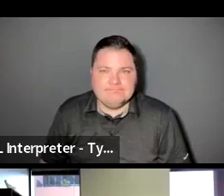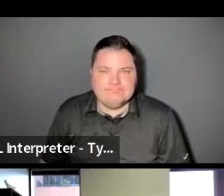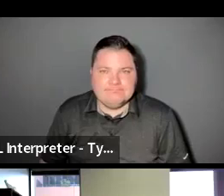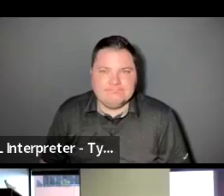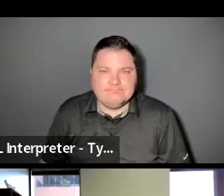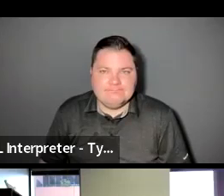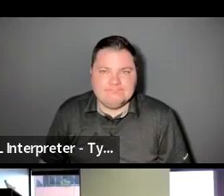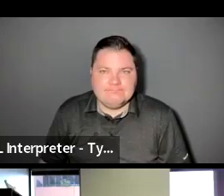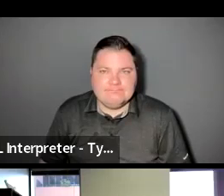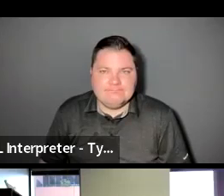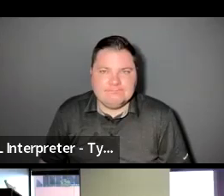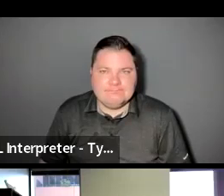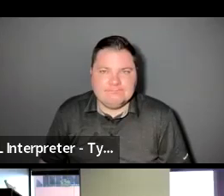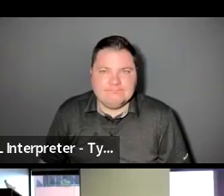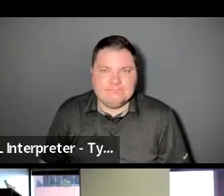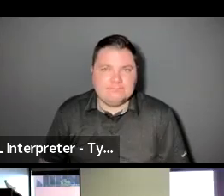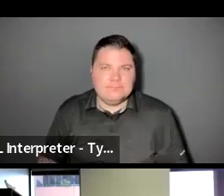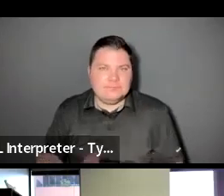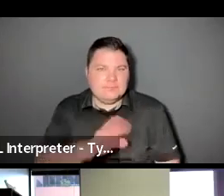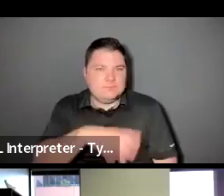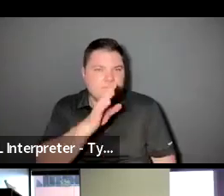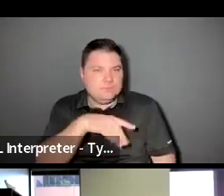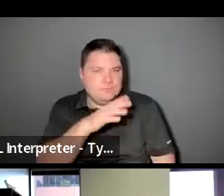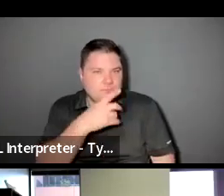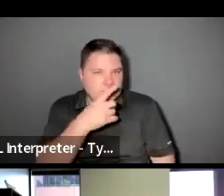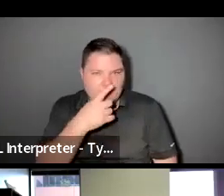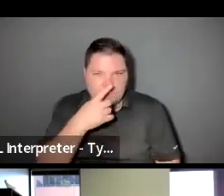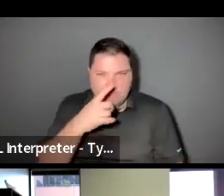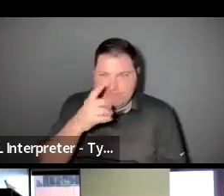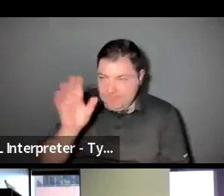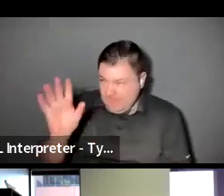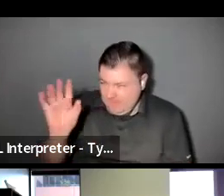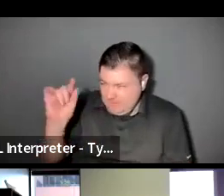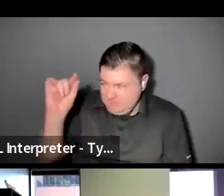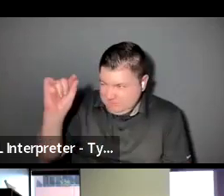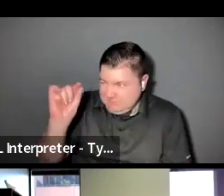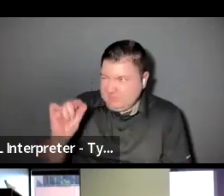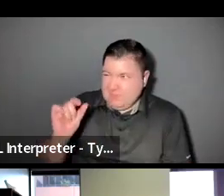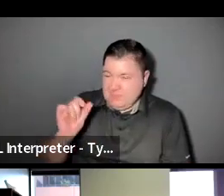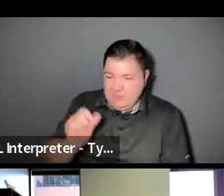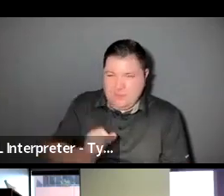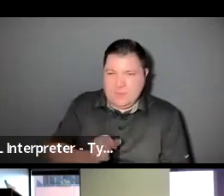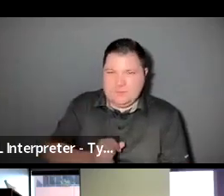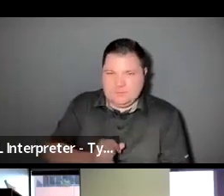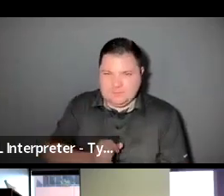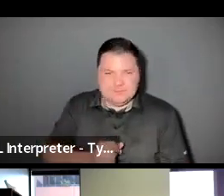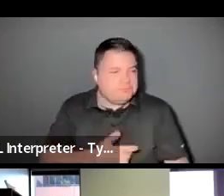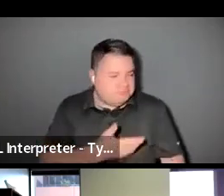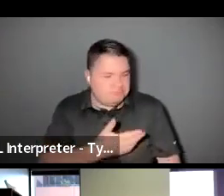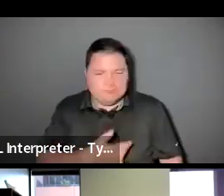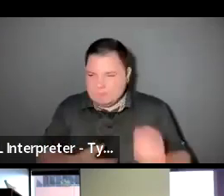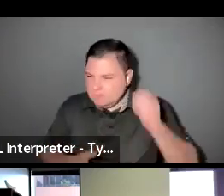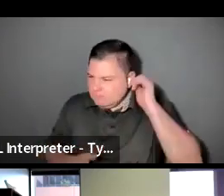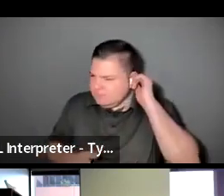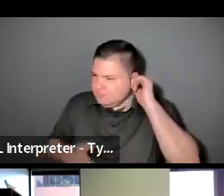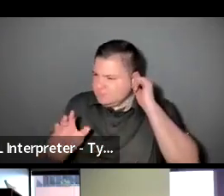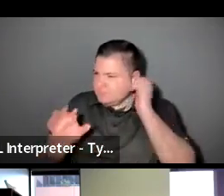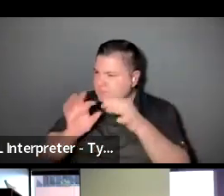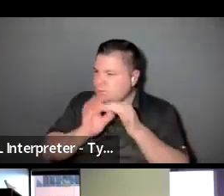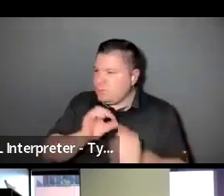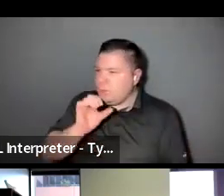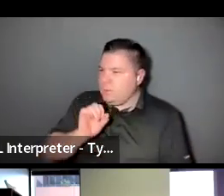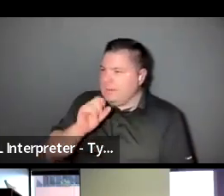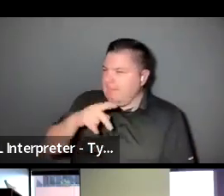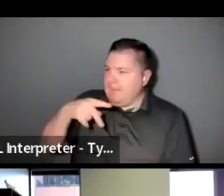Missy, would you be able to just real quick, Mr. Chairman, if you'll indulge me just for one moment. Yes, relative to SPP,